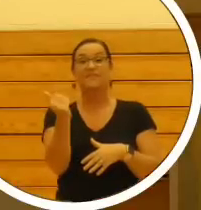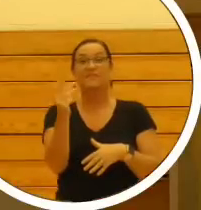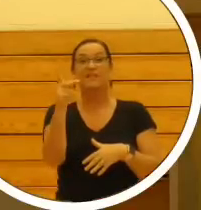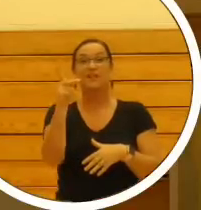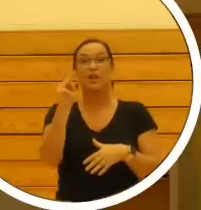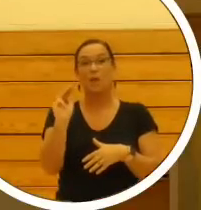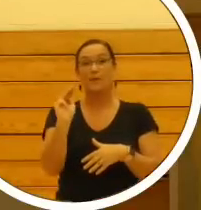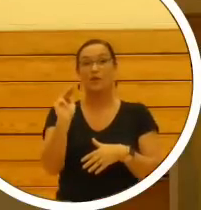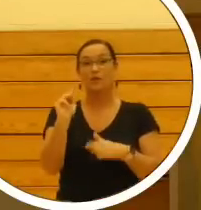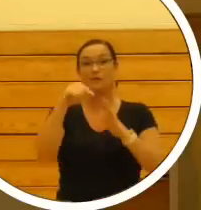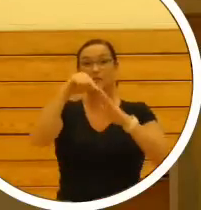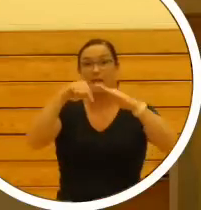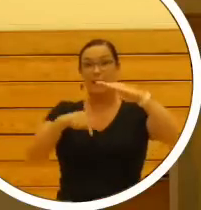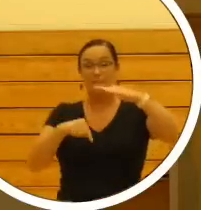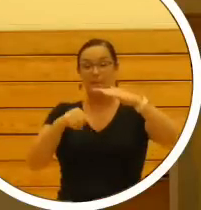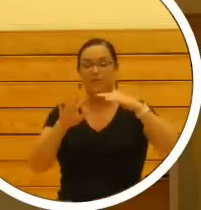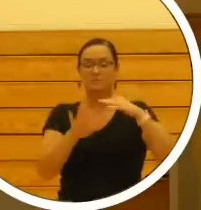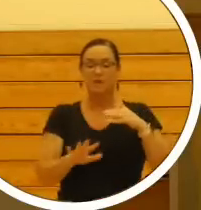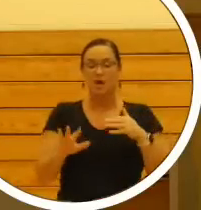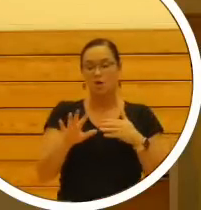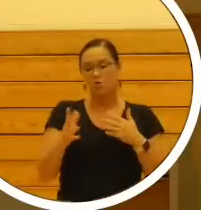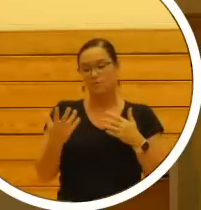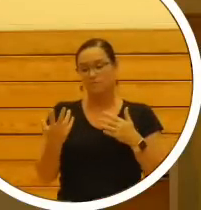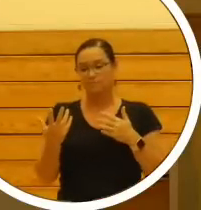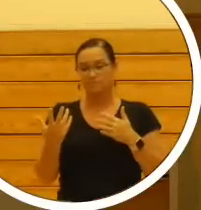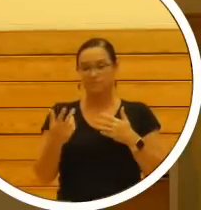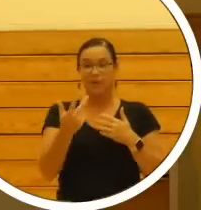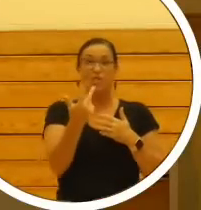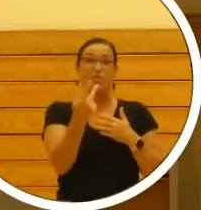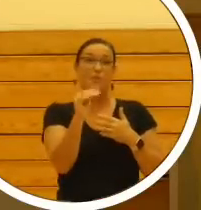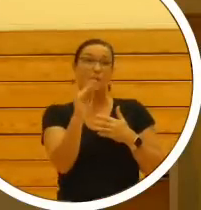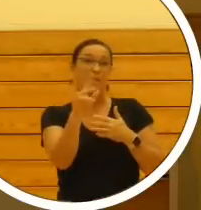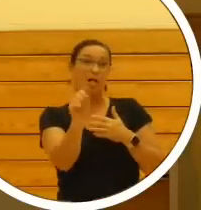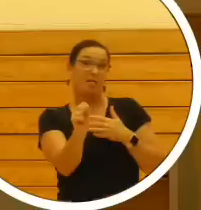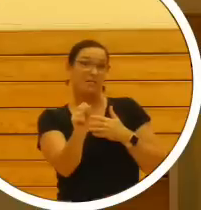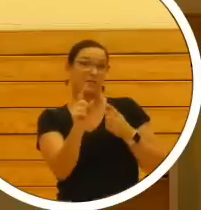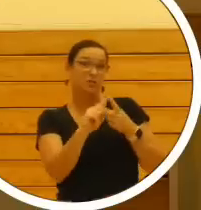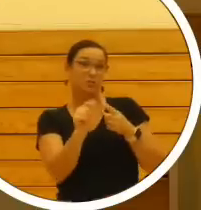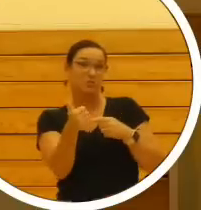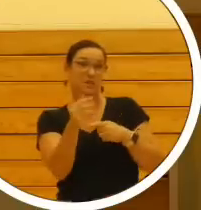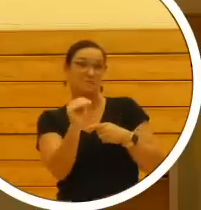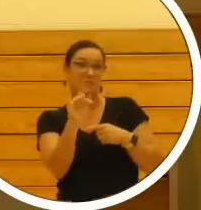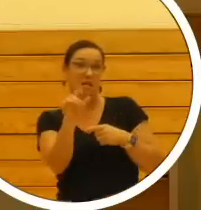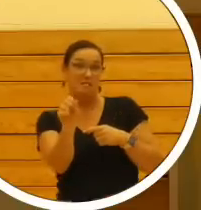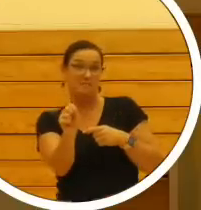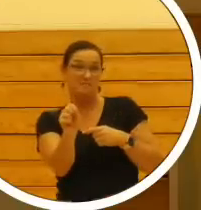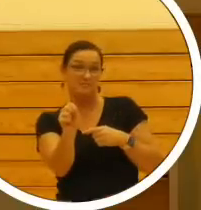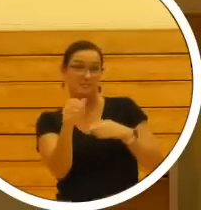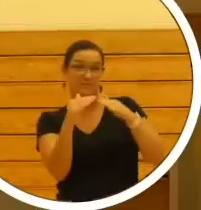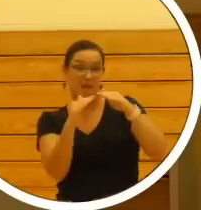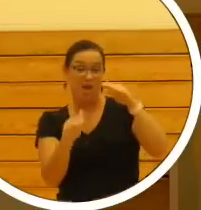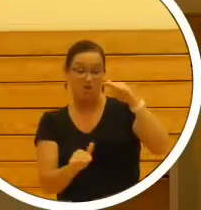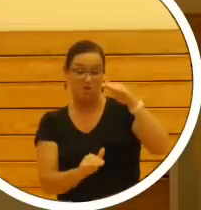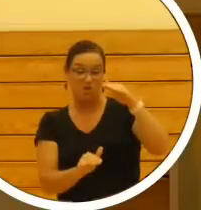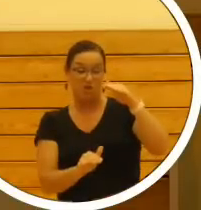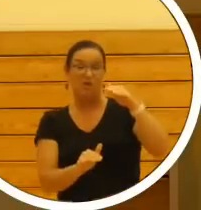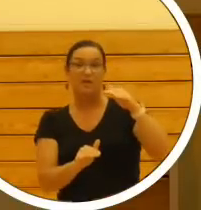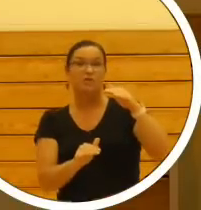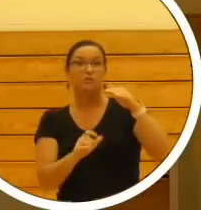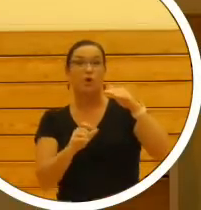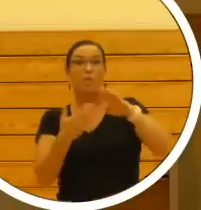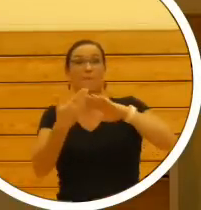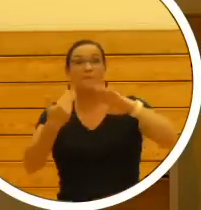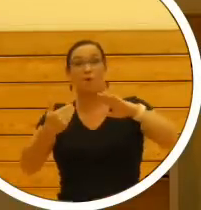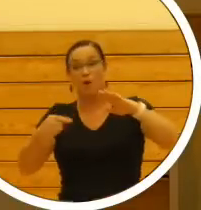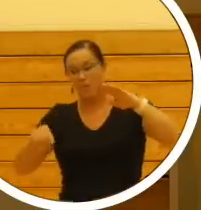5 and 15 kilometers, which is somewhere on the order of 3 miles to about 10 miles beneath you. So they're shallower